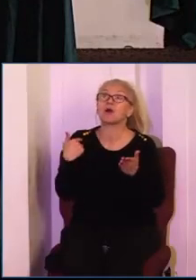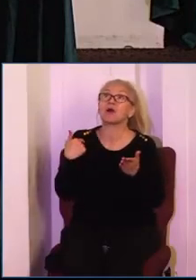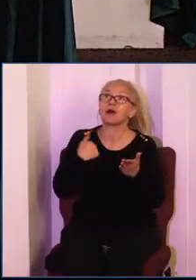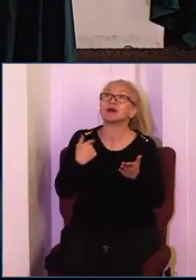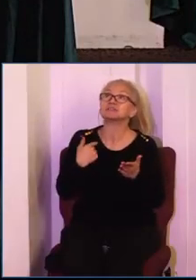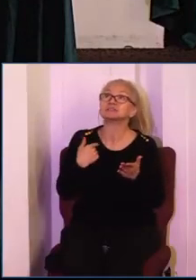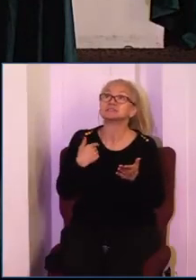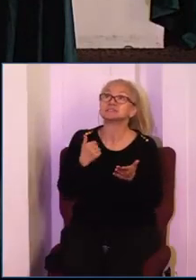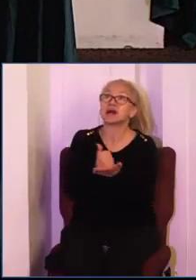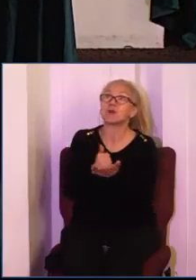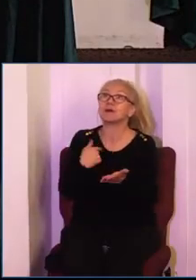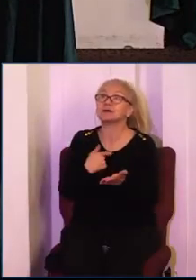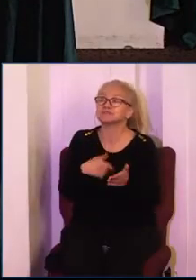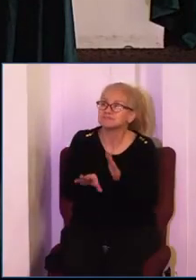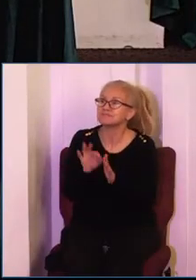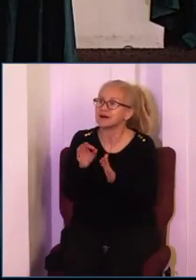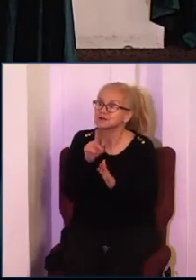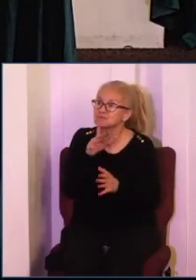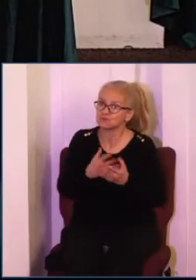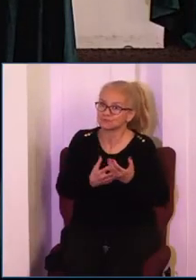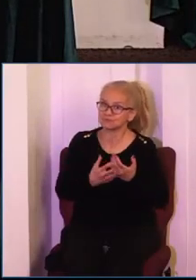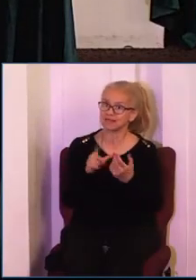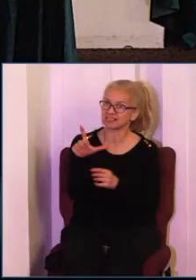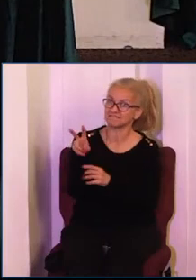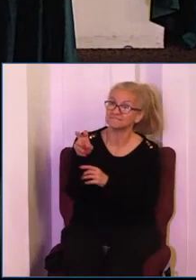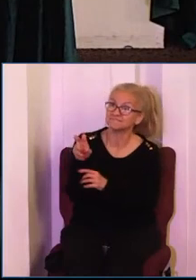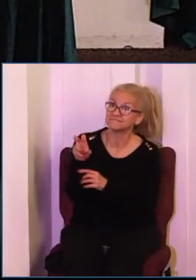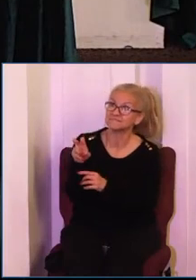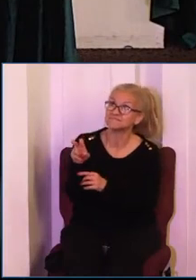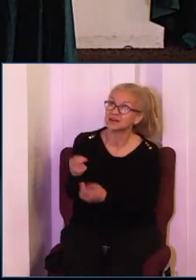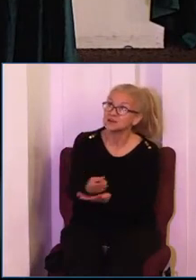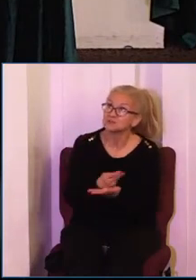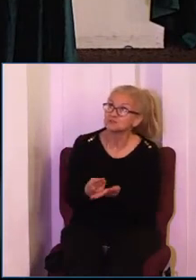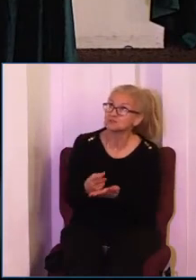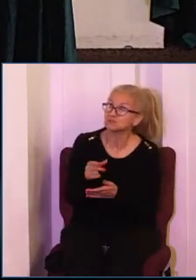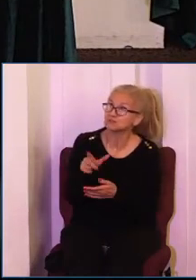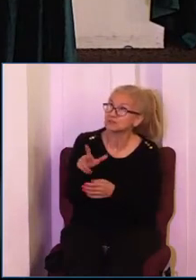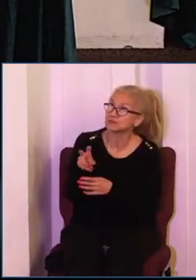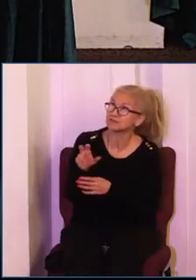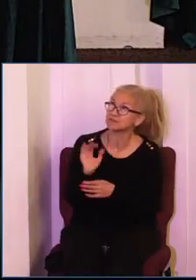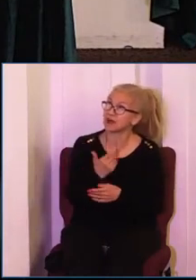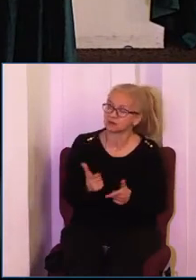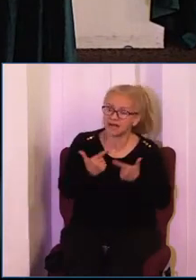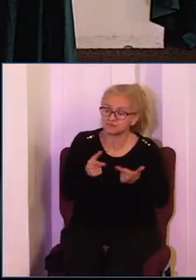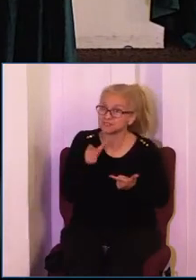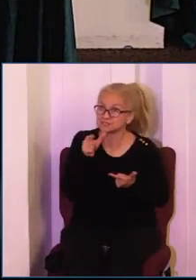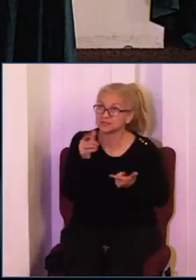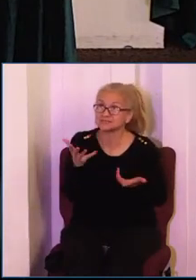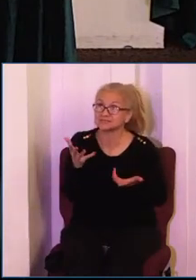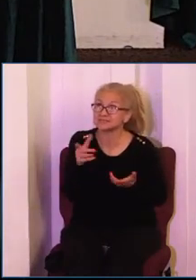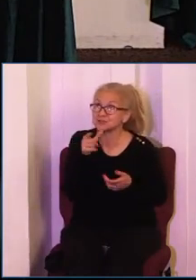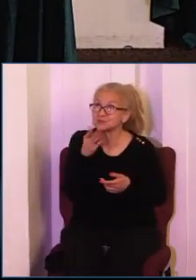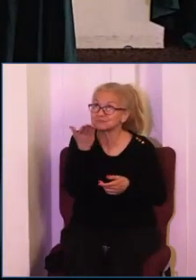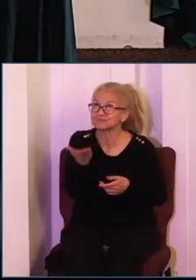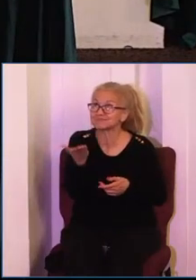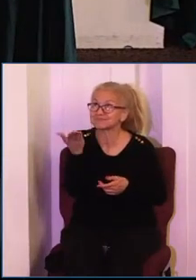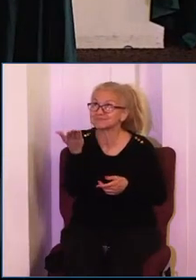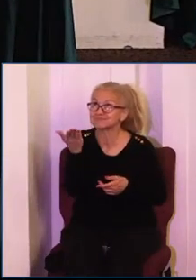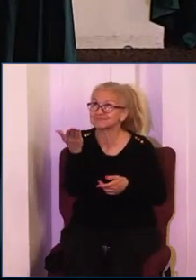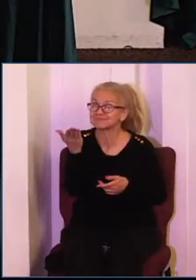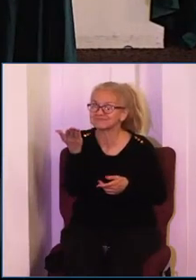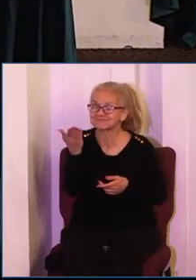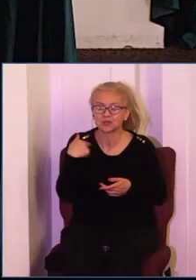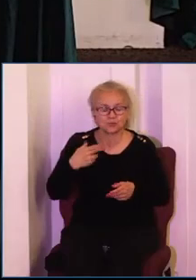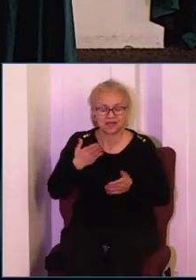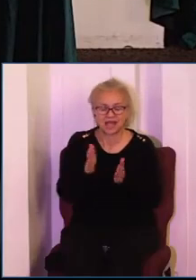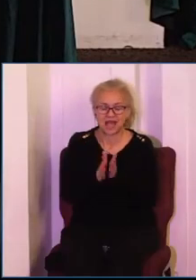find the true love of our lives, which is you. We ask in the name